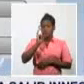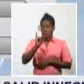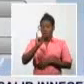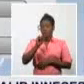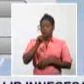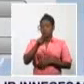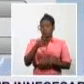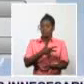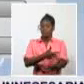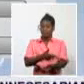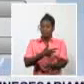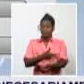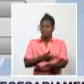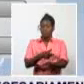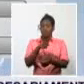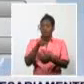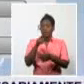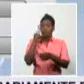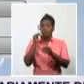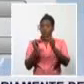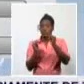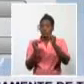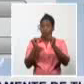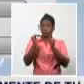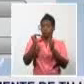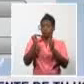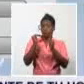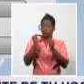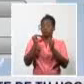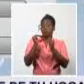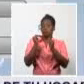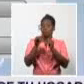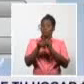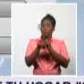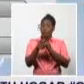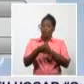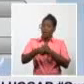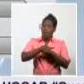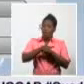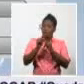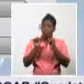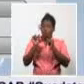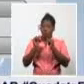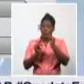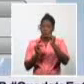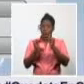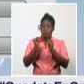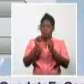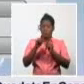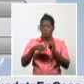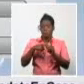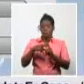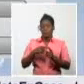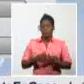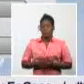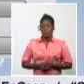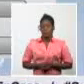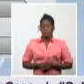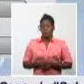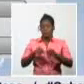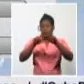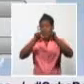2.6 of the samples studied, a higher number than the one that were reported yesterday.